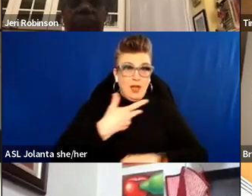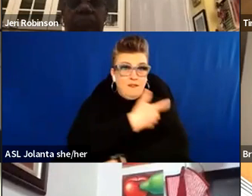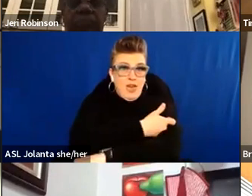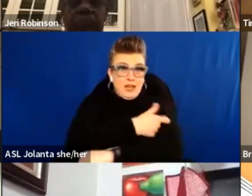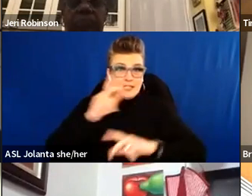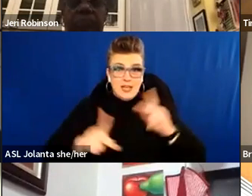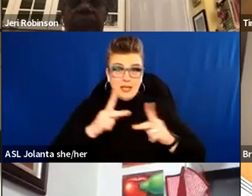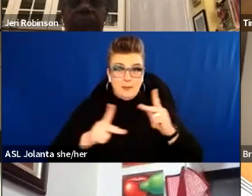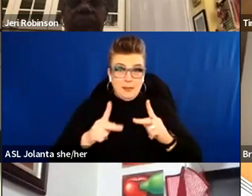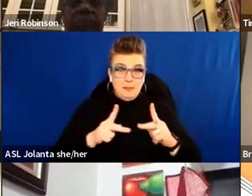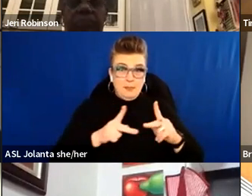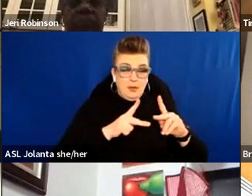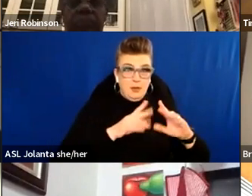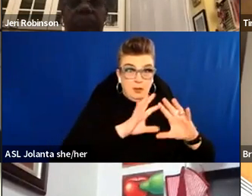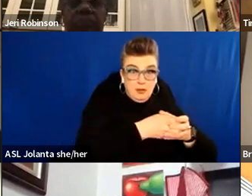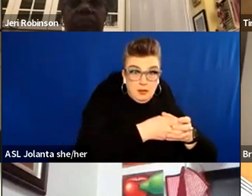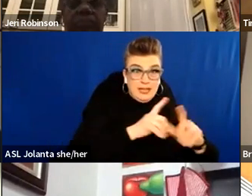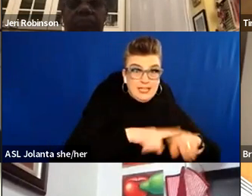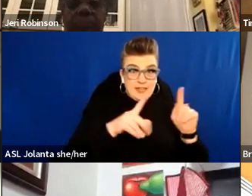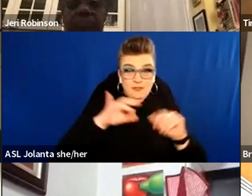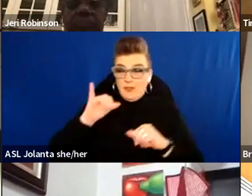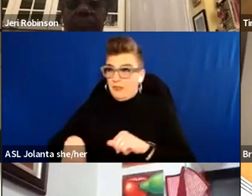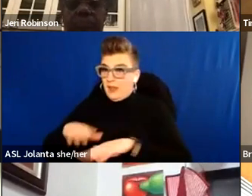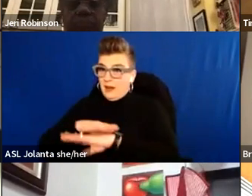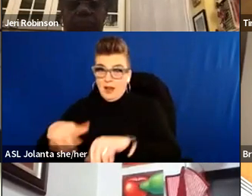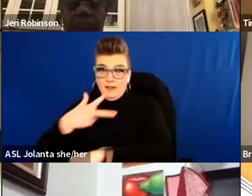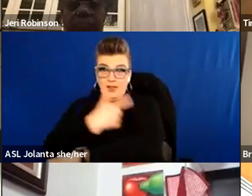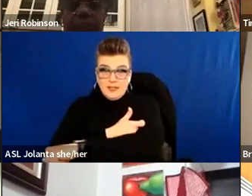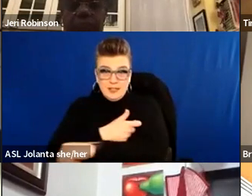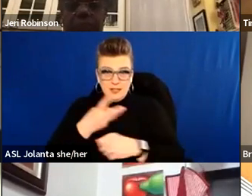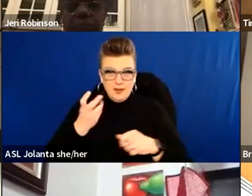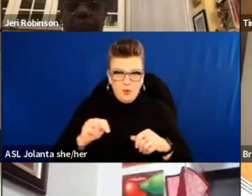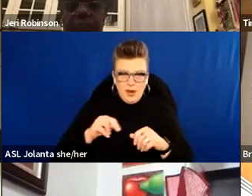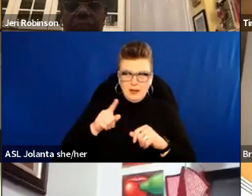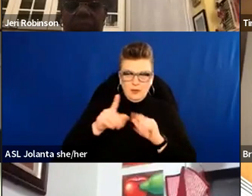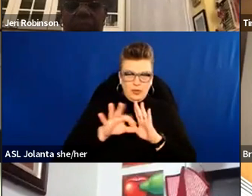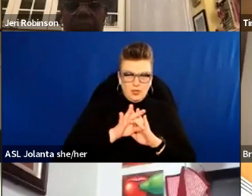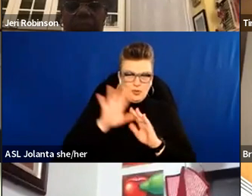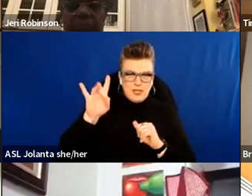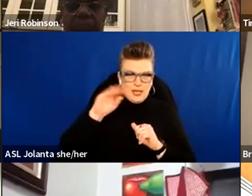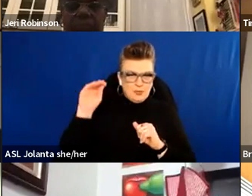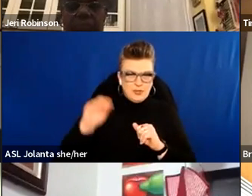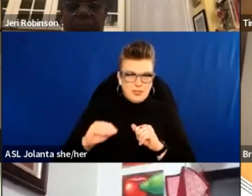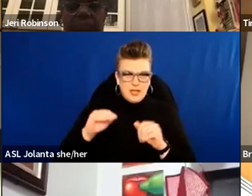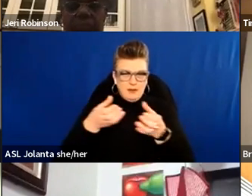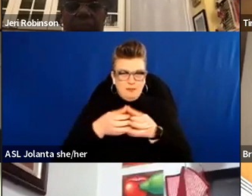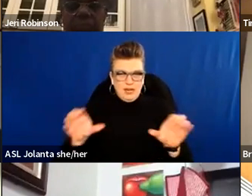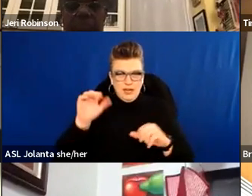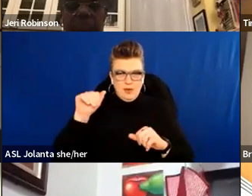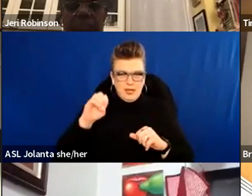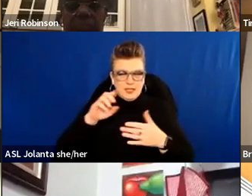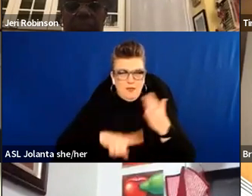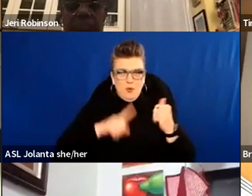differently from unvaccinated people in these programs when latest data shows that we have eight percent break out cases of what is